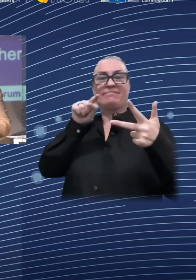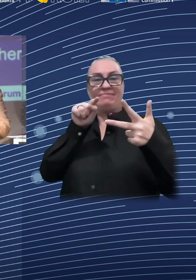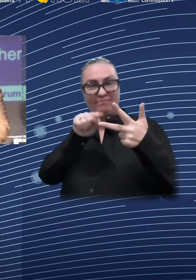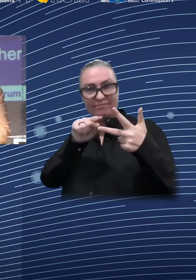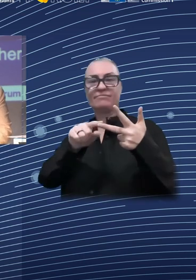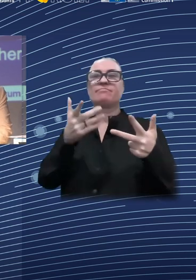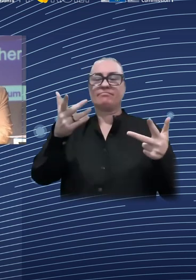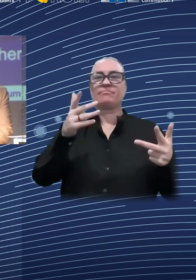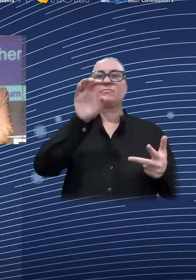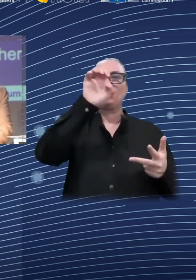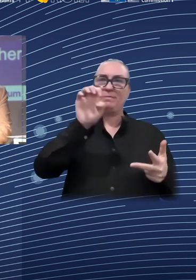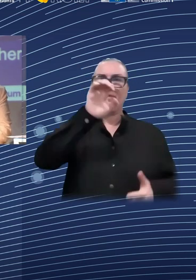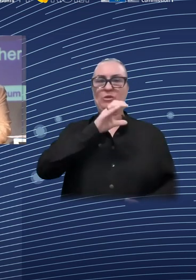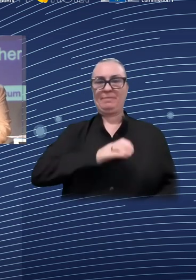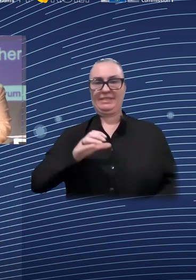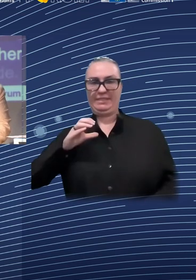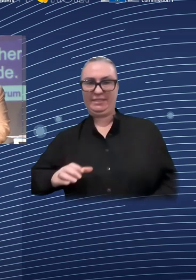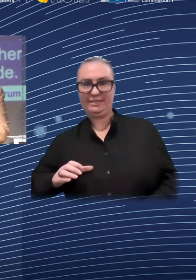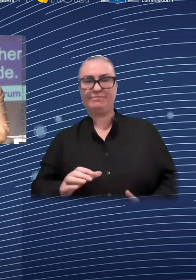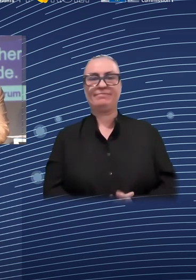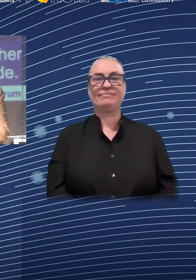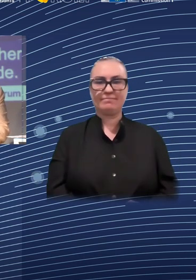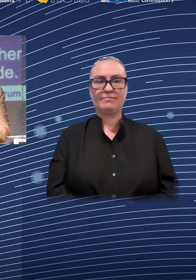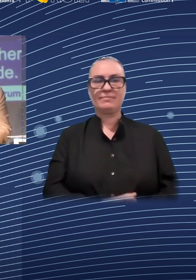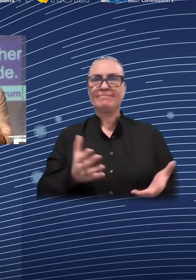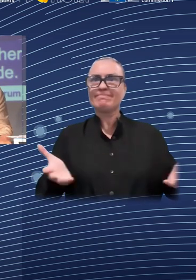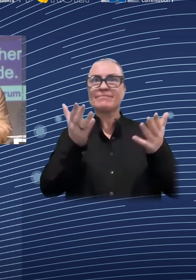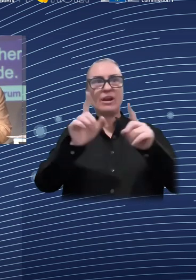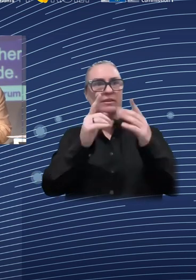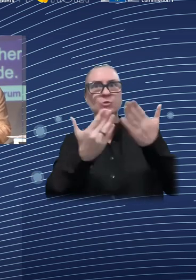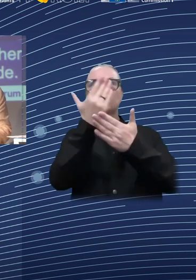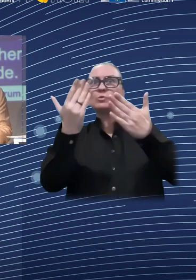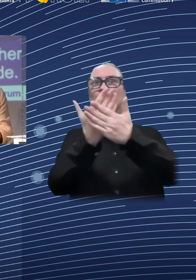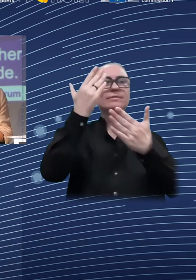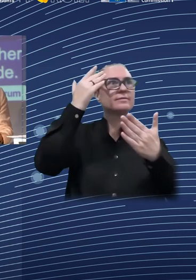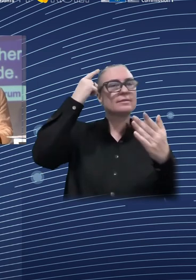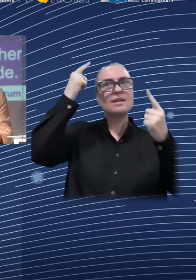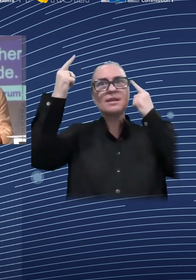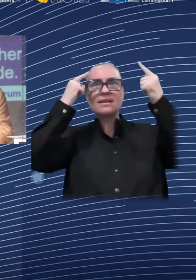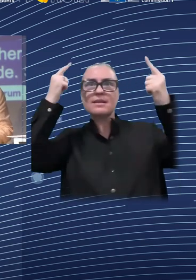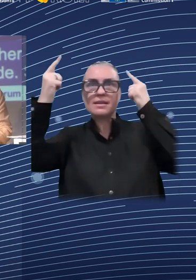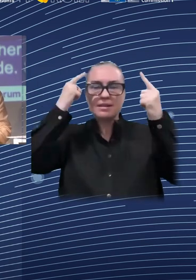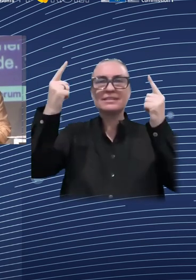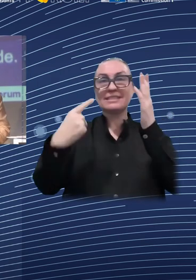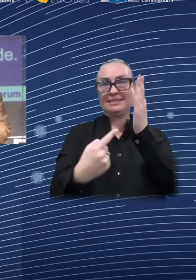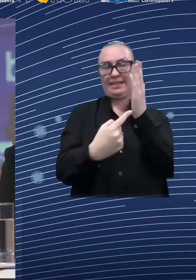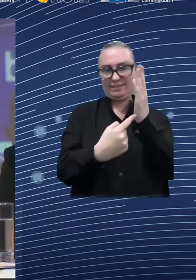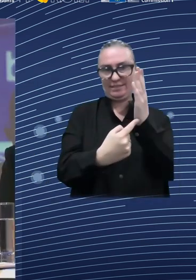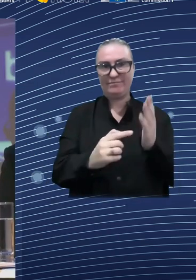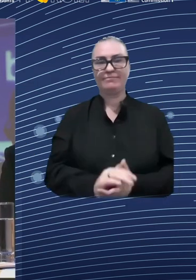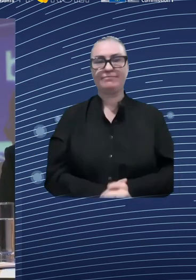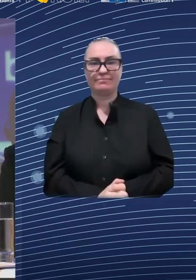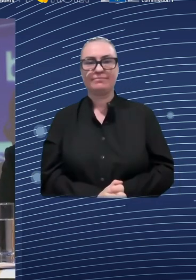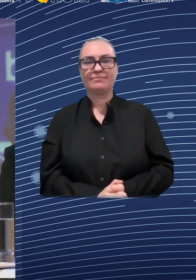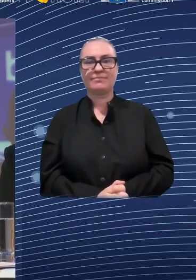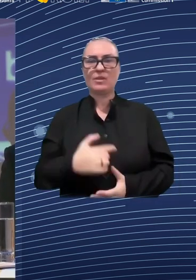wrong slide. So basically, we are working on both directions. The first, we take care that IT industry